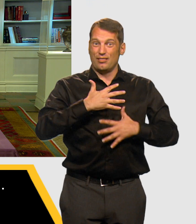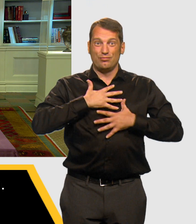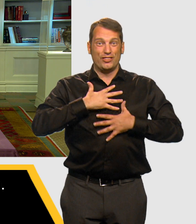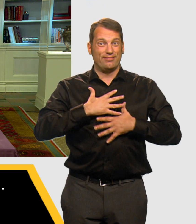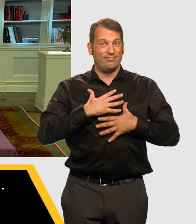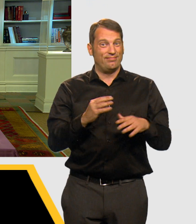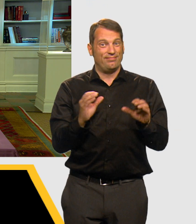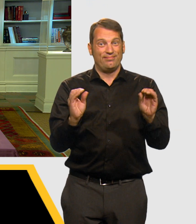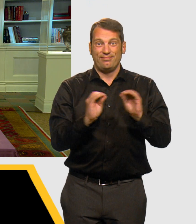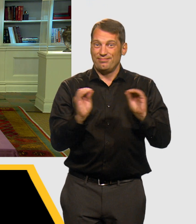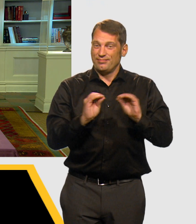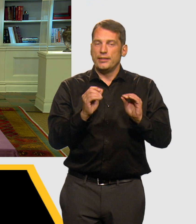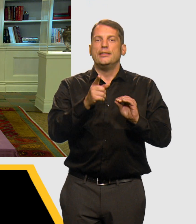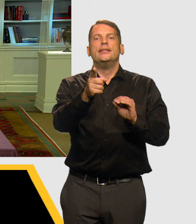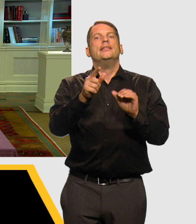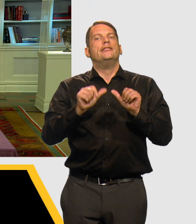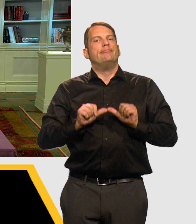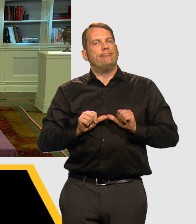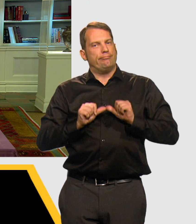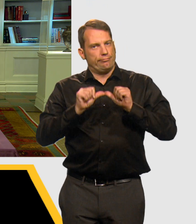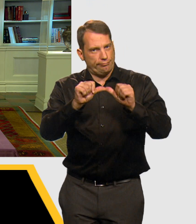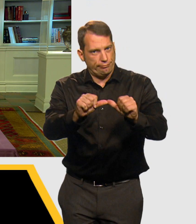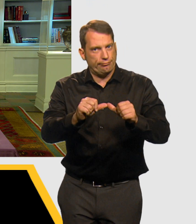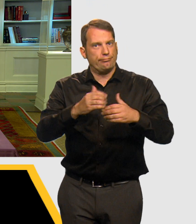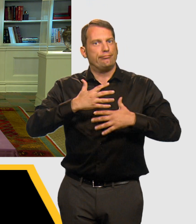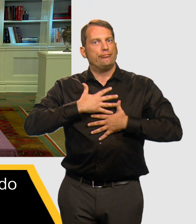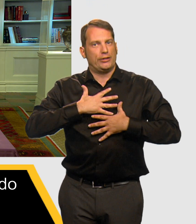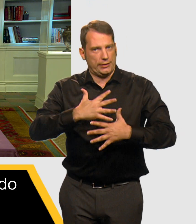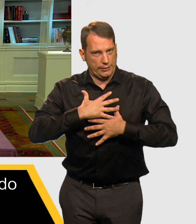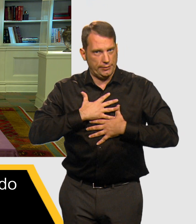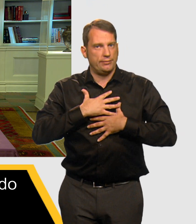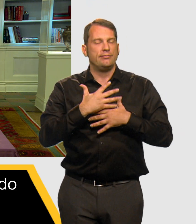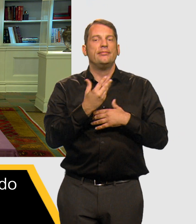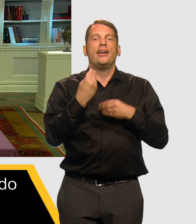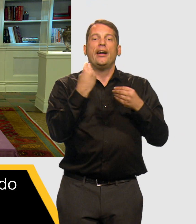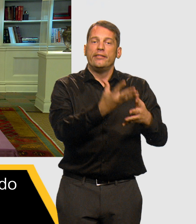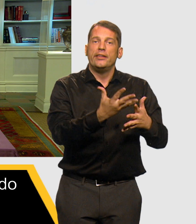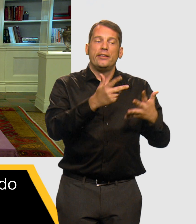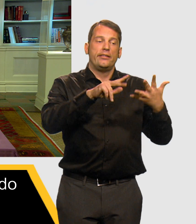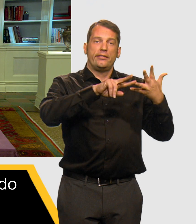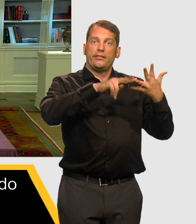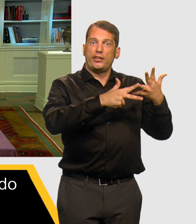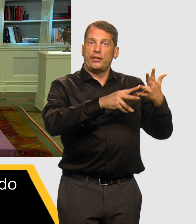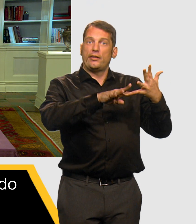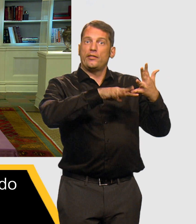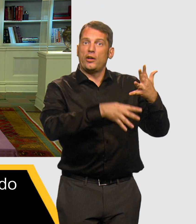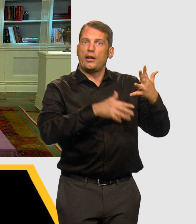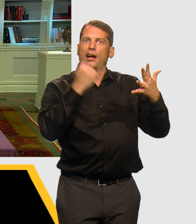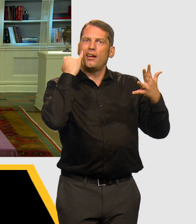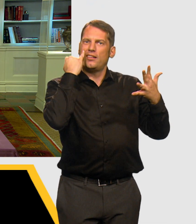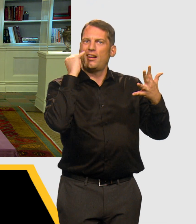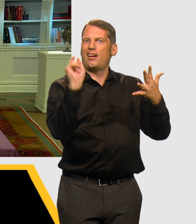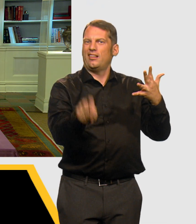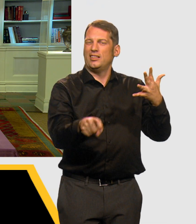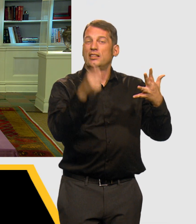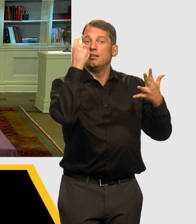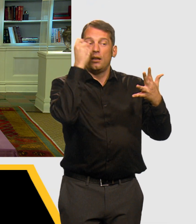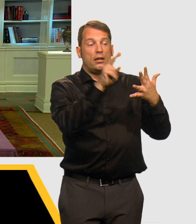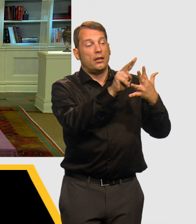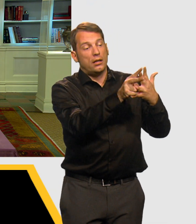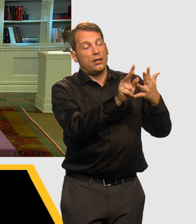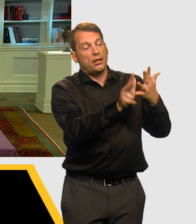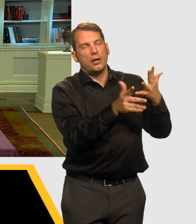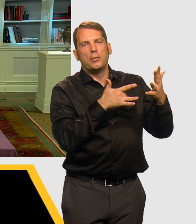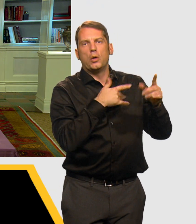feel. After administering 2 doses of naloxone, if the person has not started breathing on their own, continue rescue